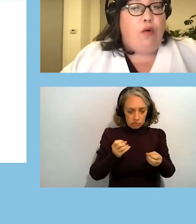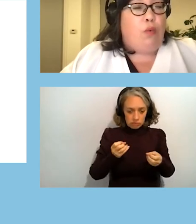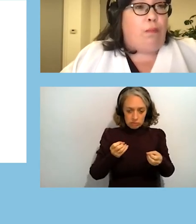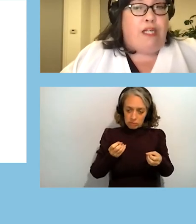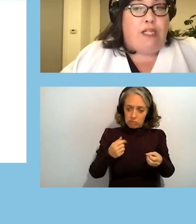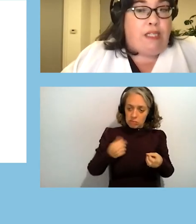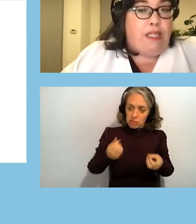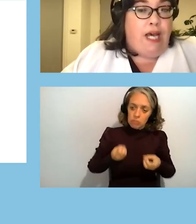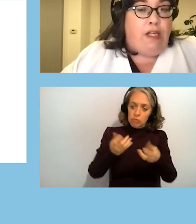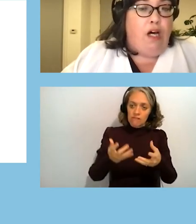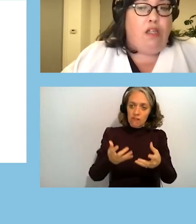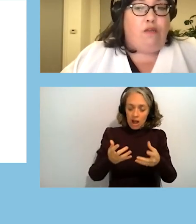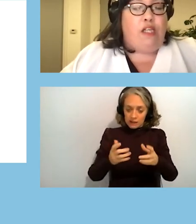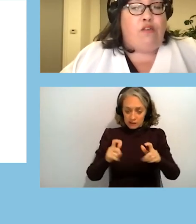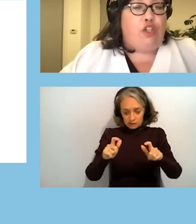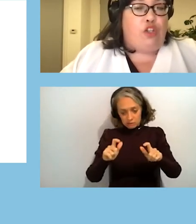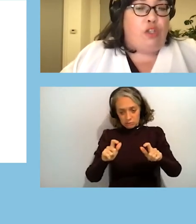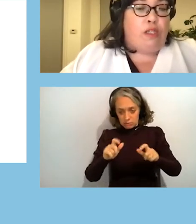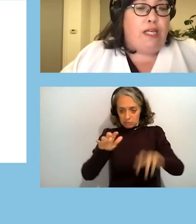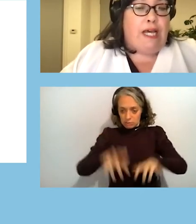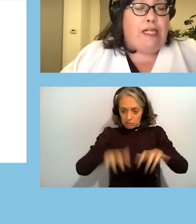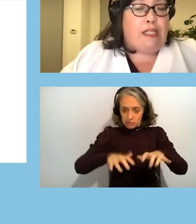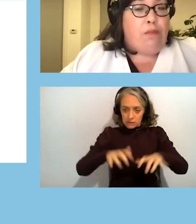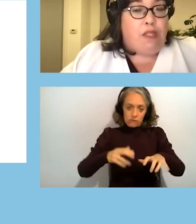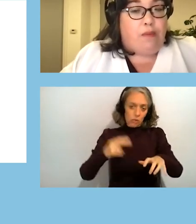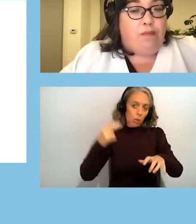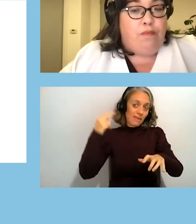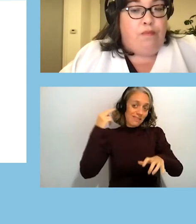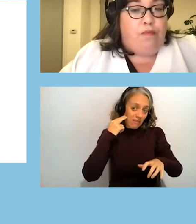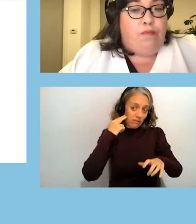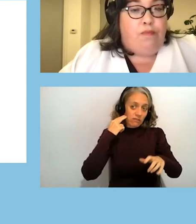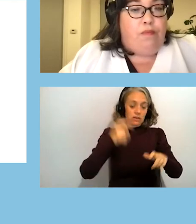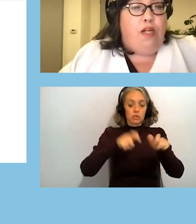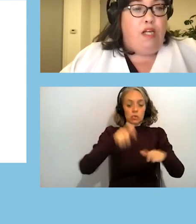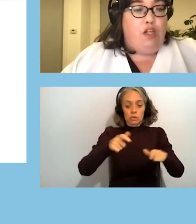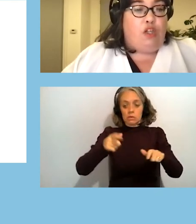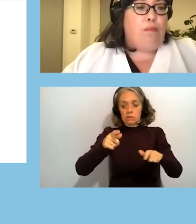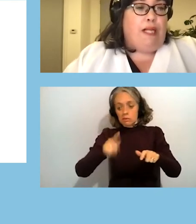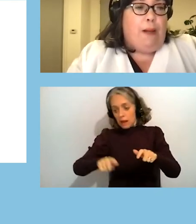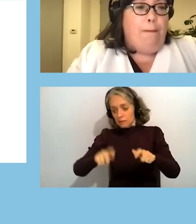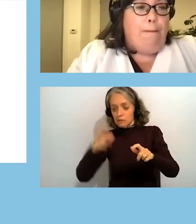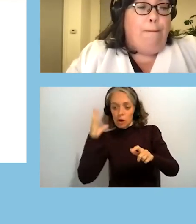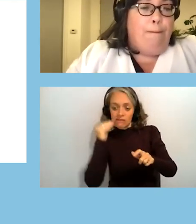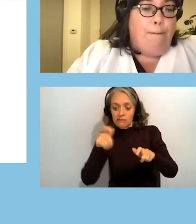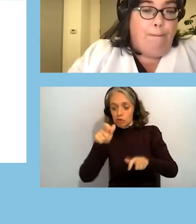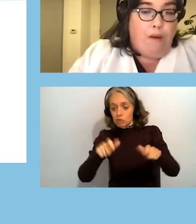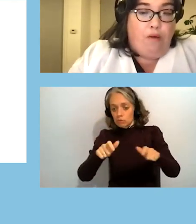deaf with a big D and hard of hearing students and academia. You can play.